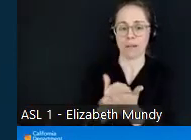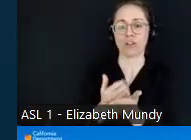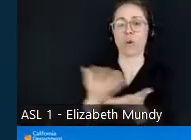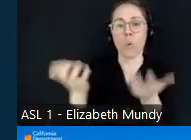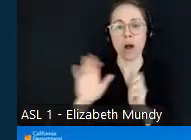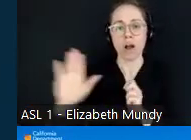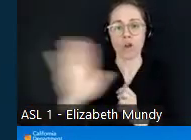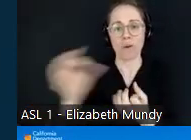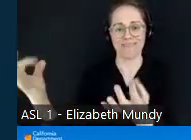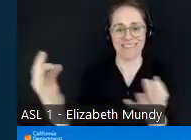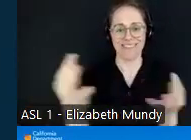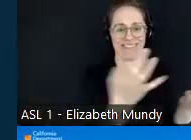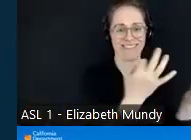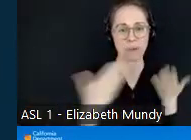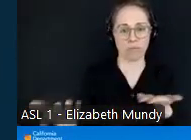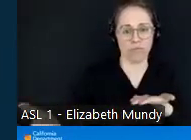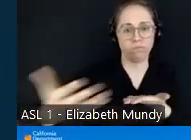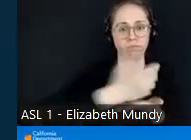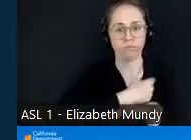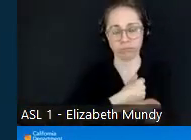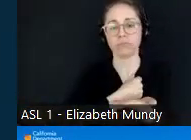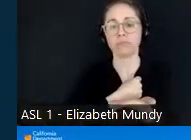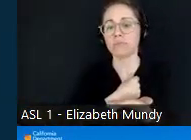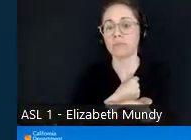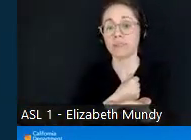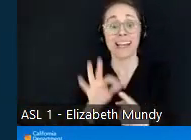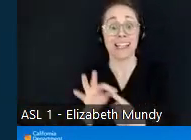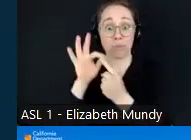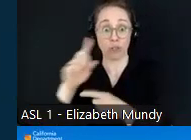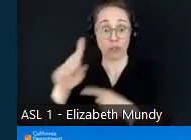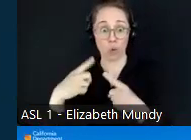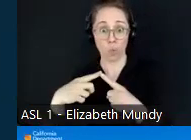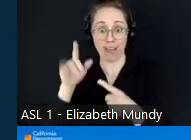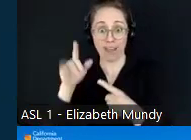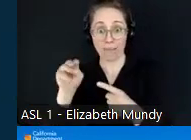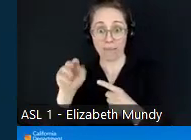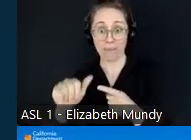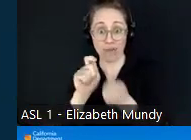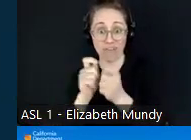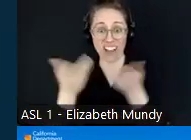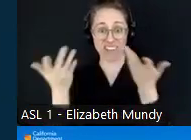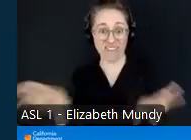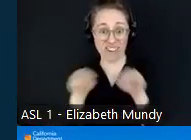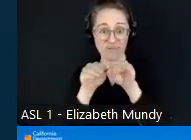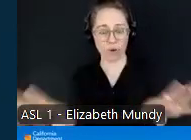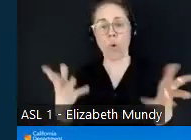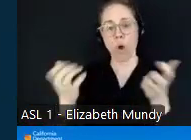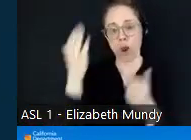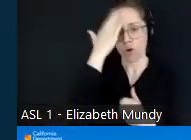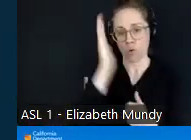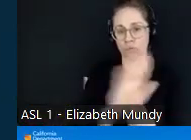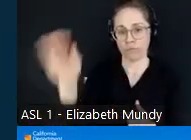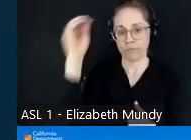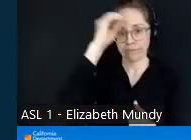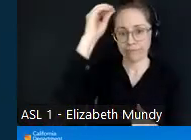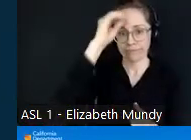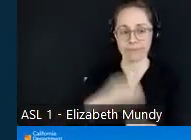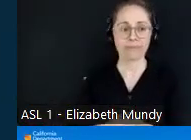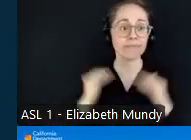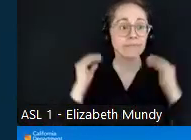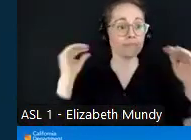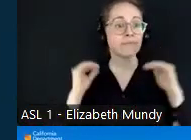you, especially once the May revise is released. I wanted to remind you of